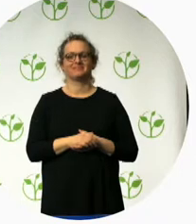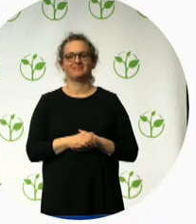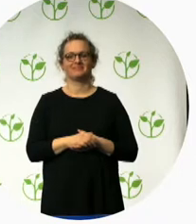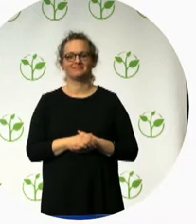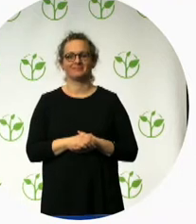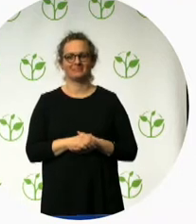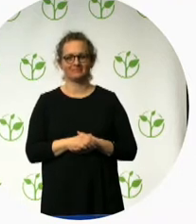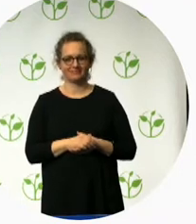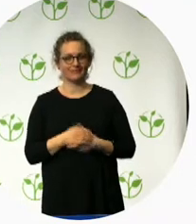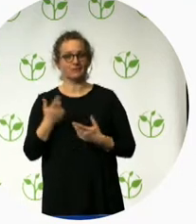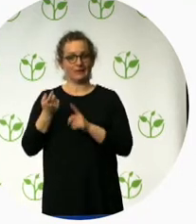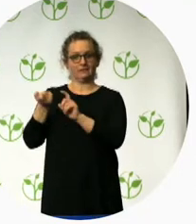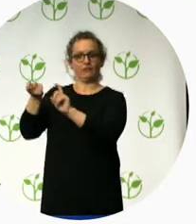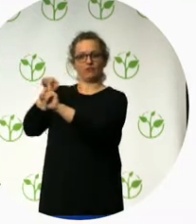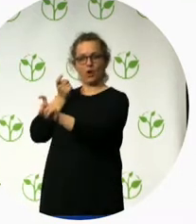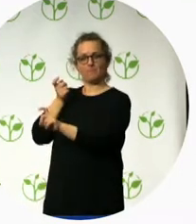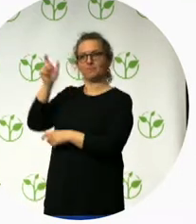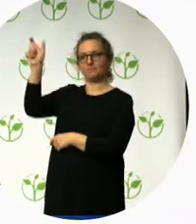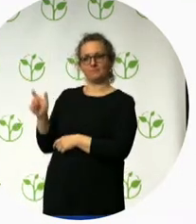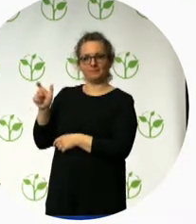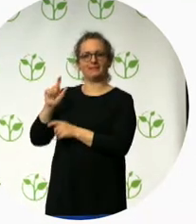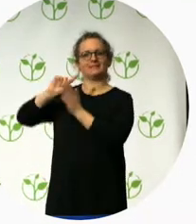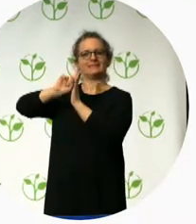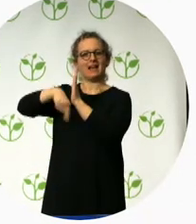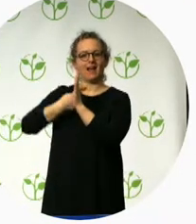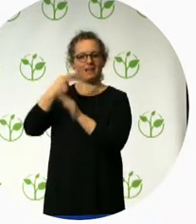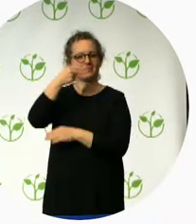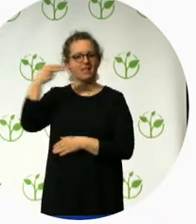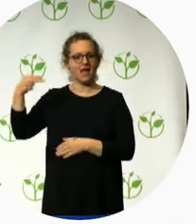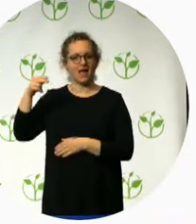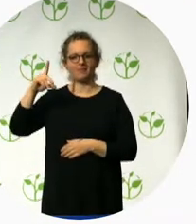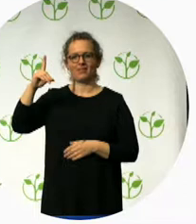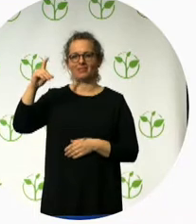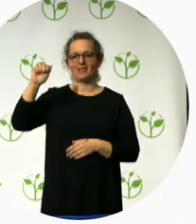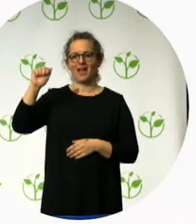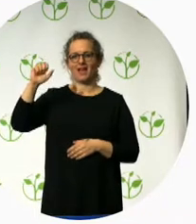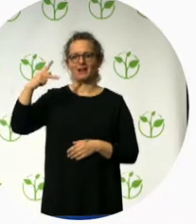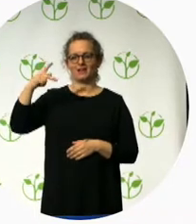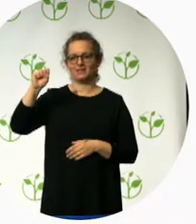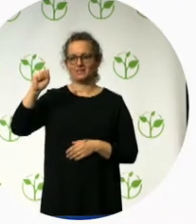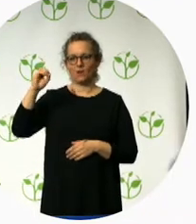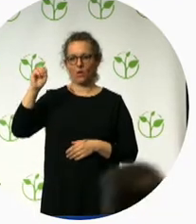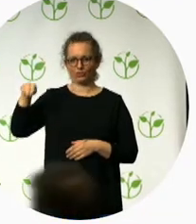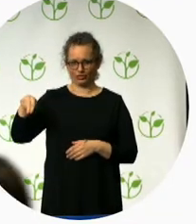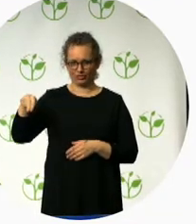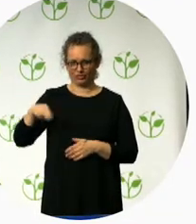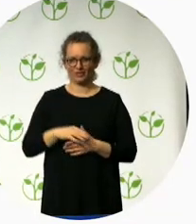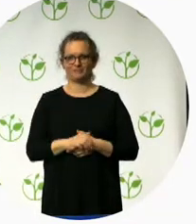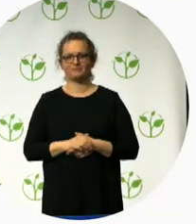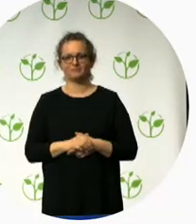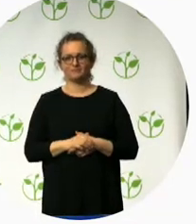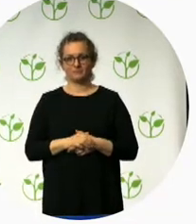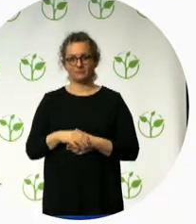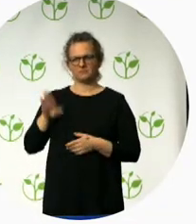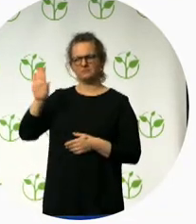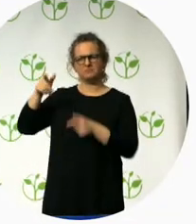her organization, and the innovative practices they are undertaking to